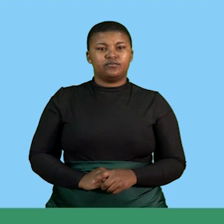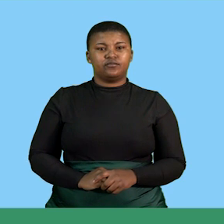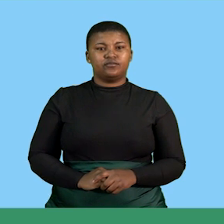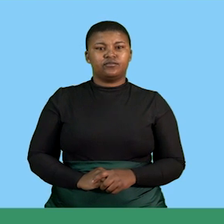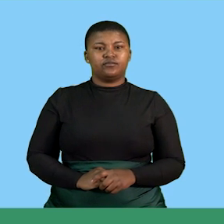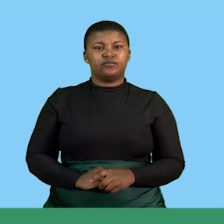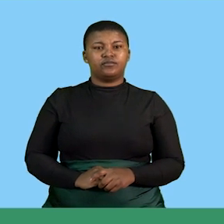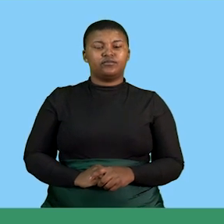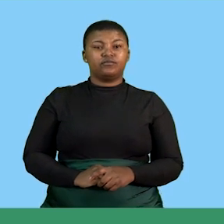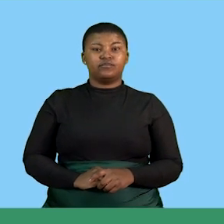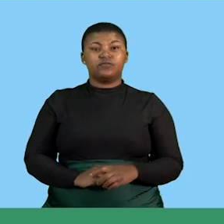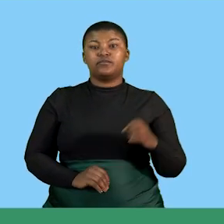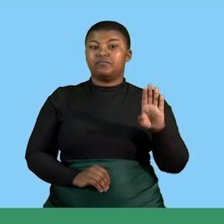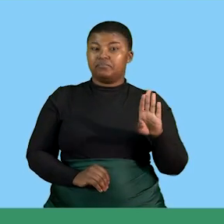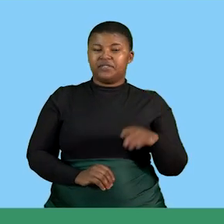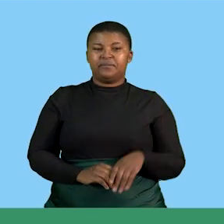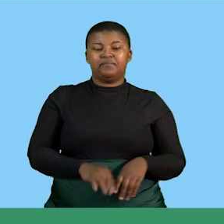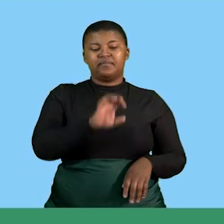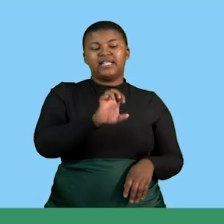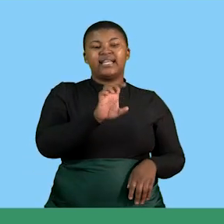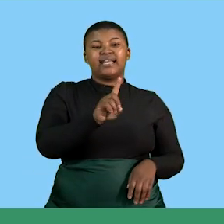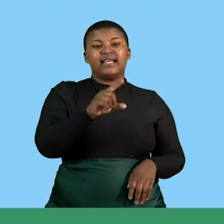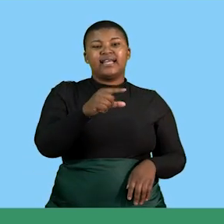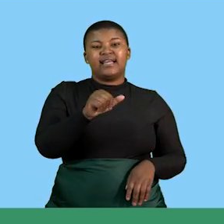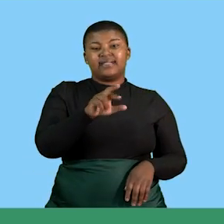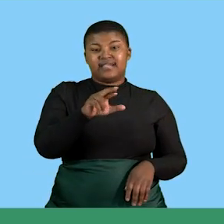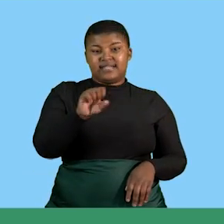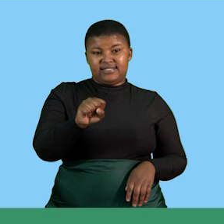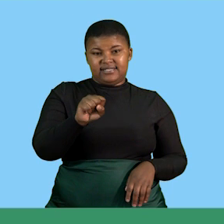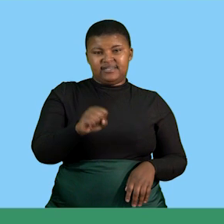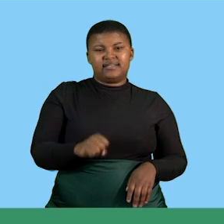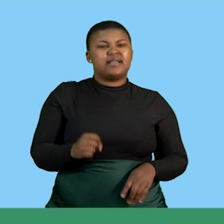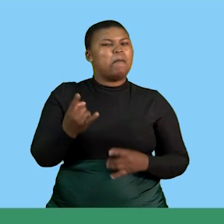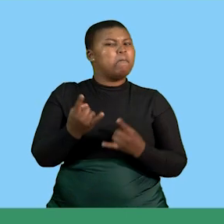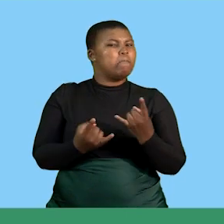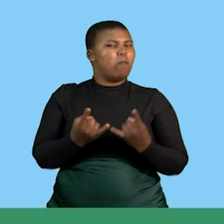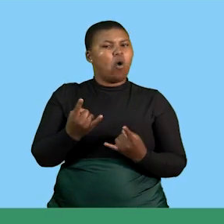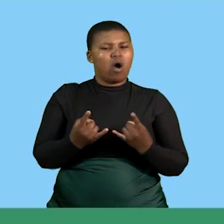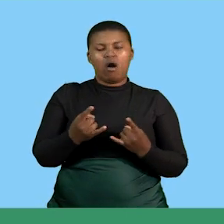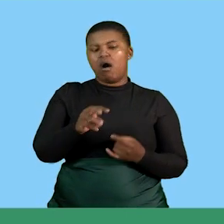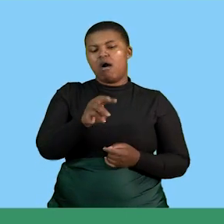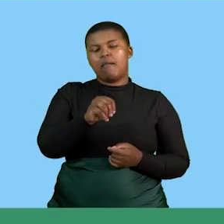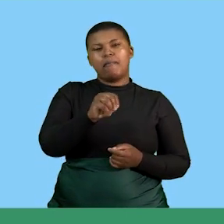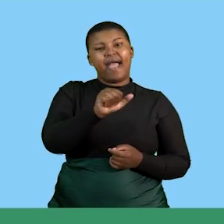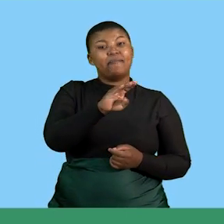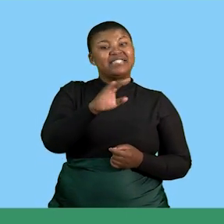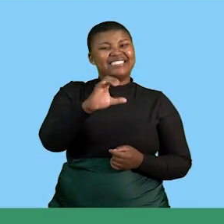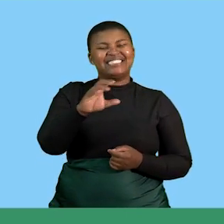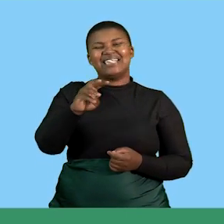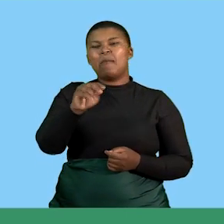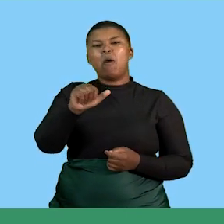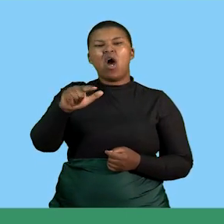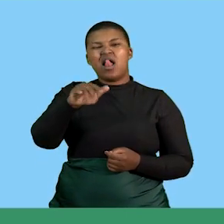Okay, then we look at statement B. Edgars and ABC Mall are working together on a major fashion